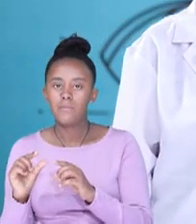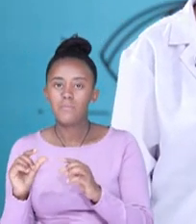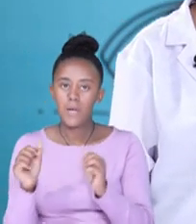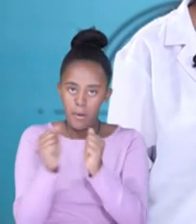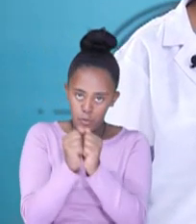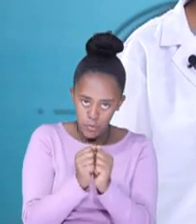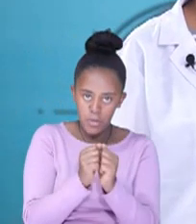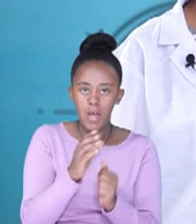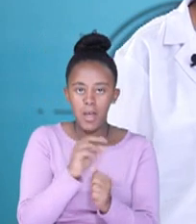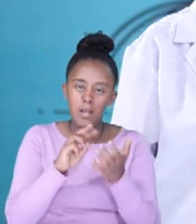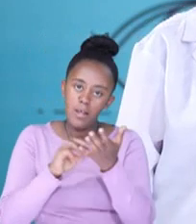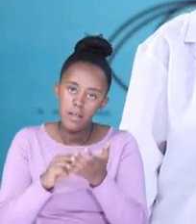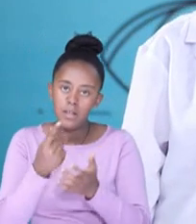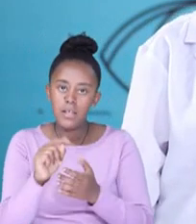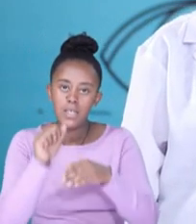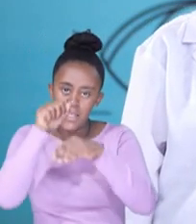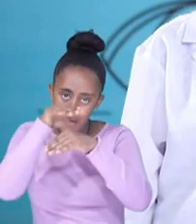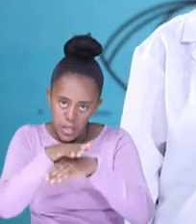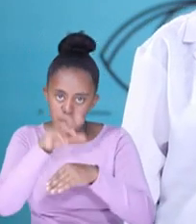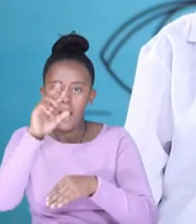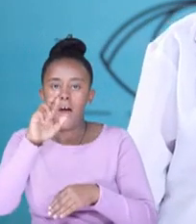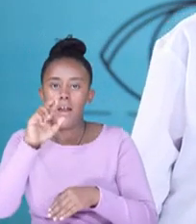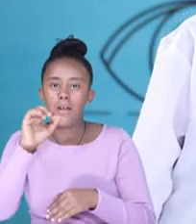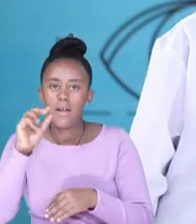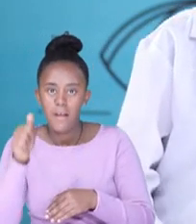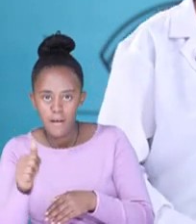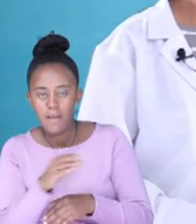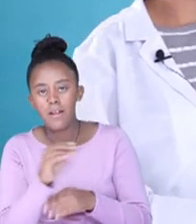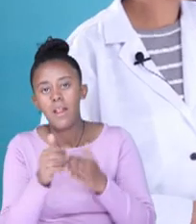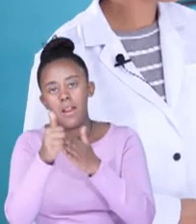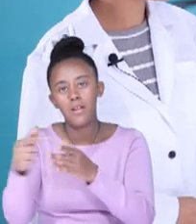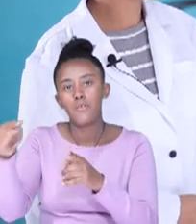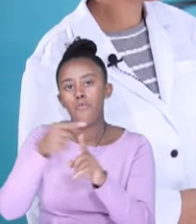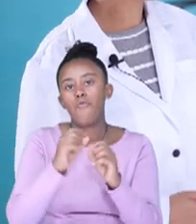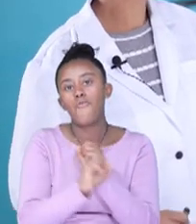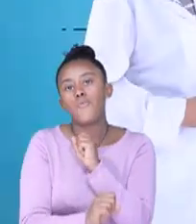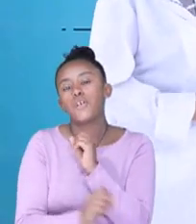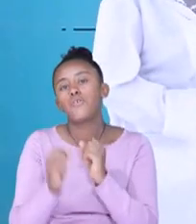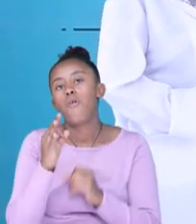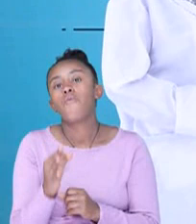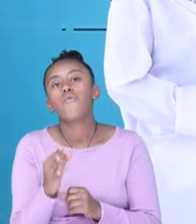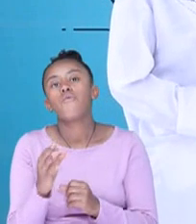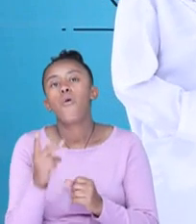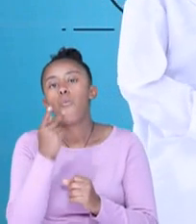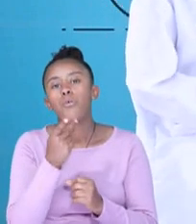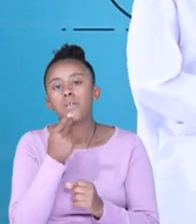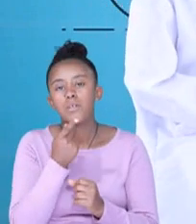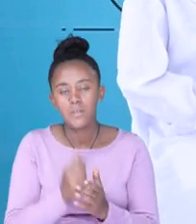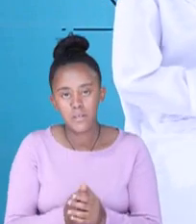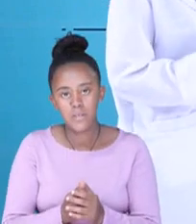together and read the messenger RNA and lead to the formation of